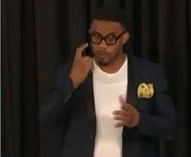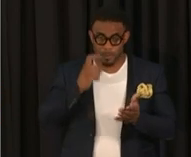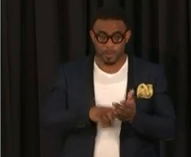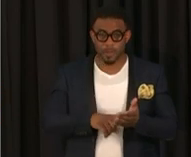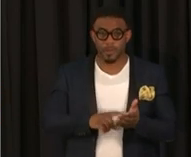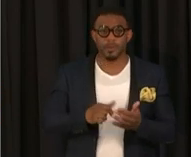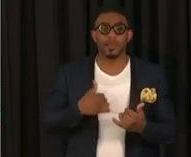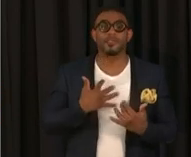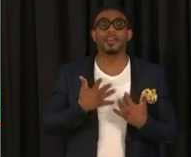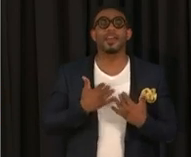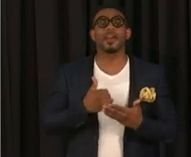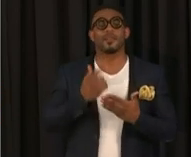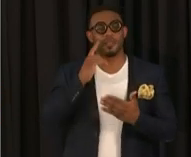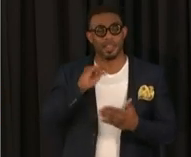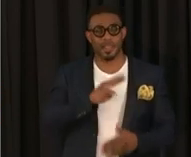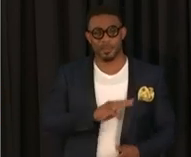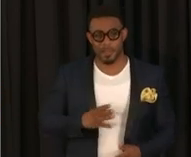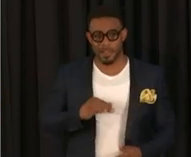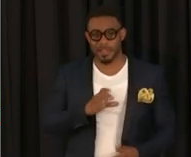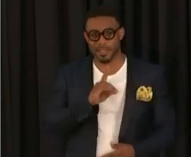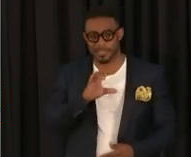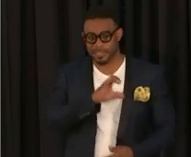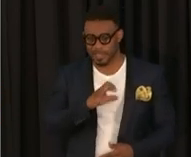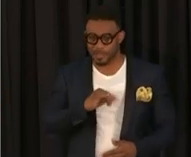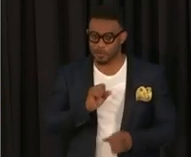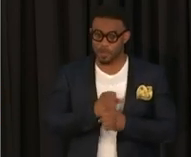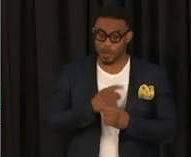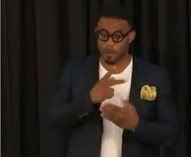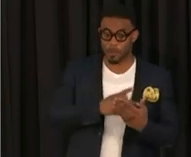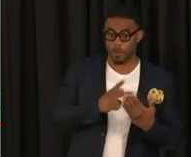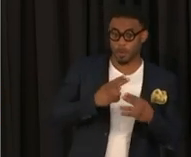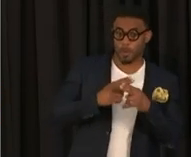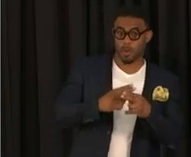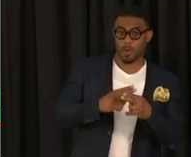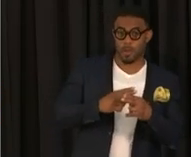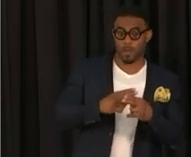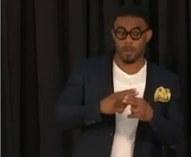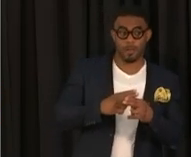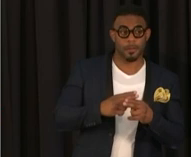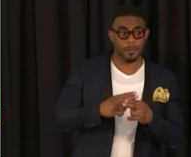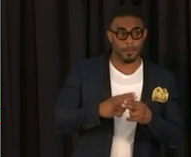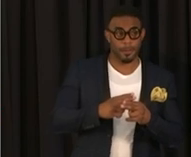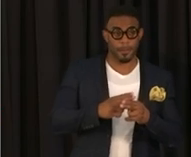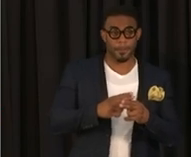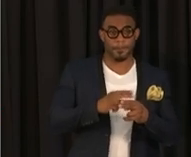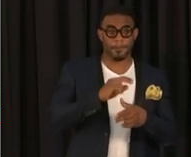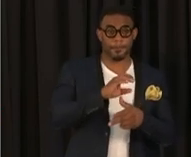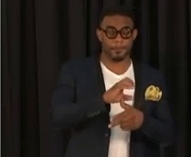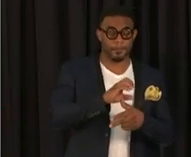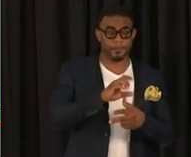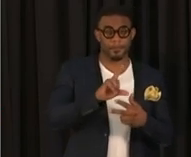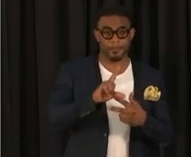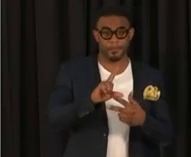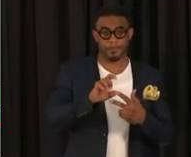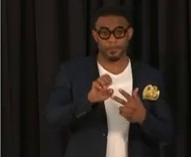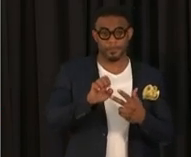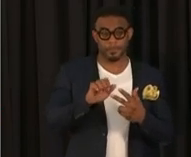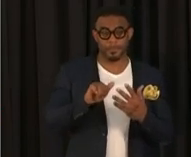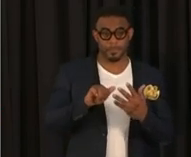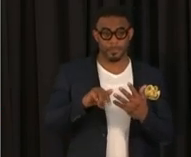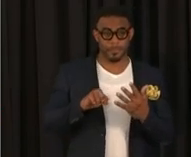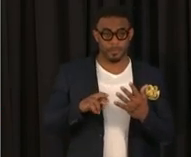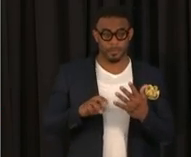you realize. We have help for that. The mayor and the council have created a program called the CREAC program, Clean Rivers Impervious Area